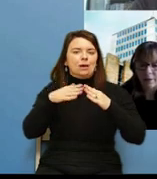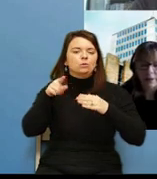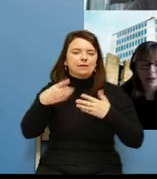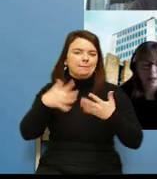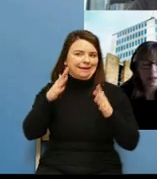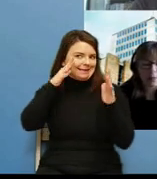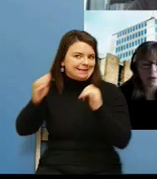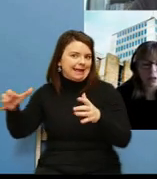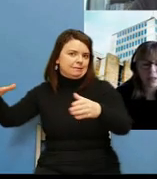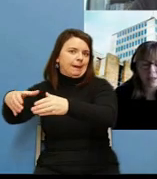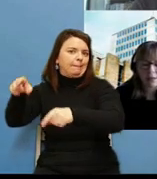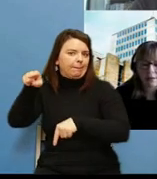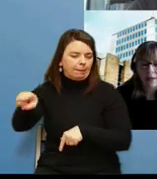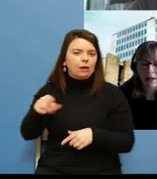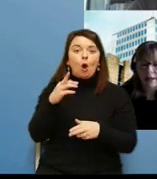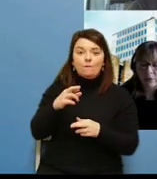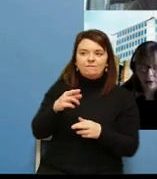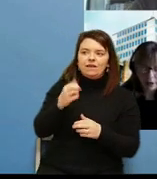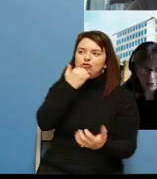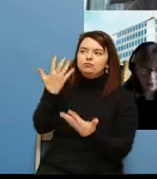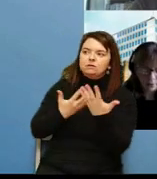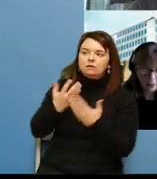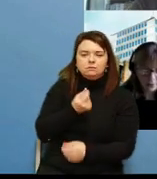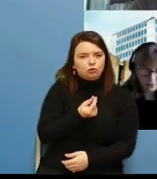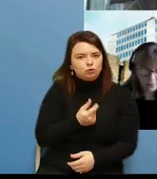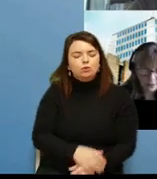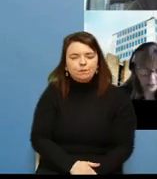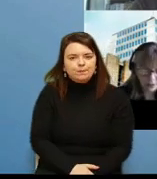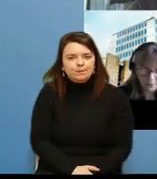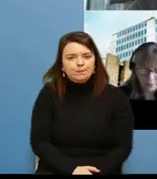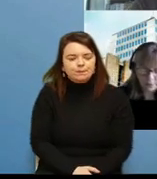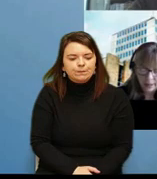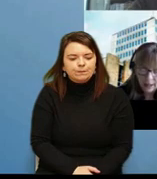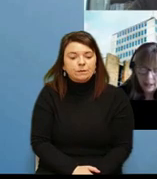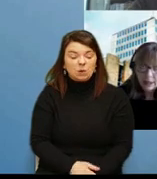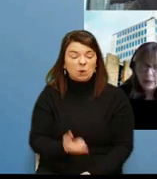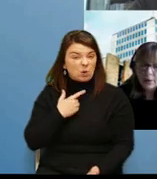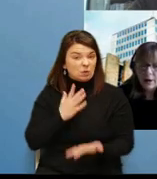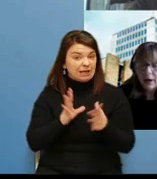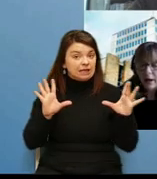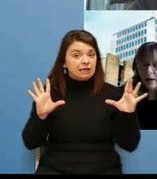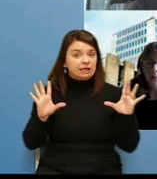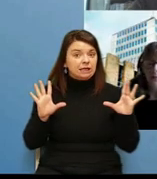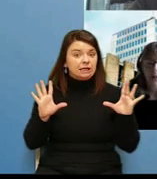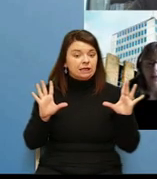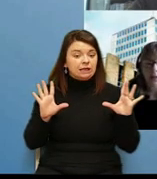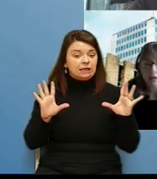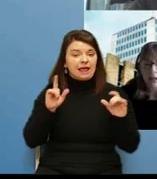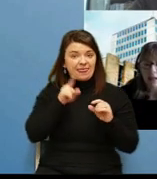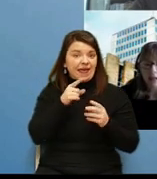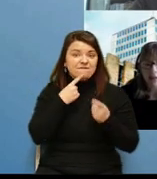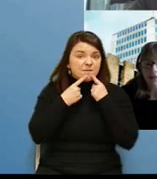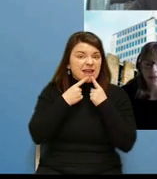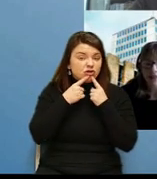as people to test that out, and hopefully we will have that fairly soon. So